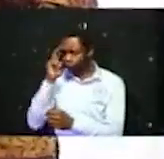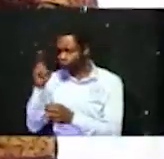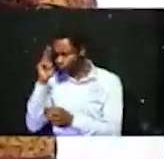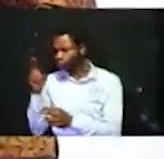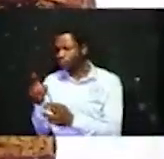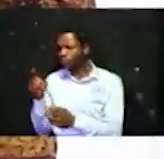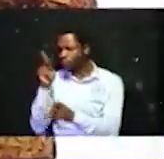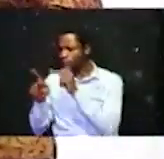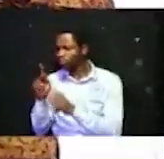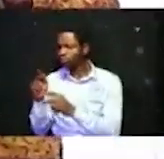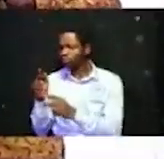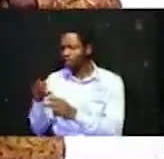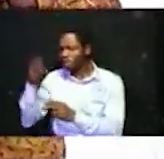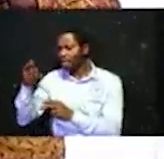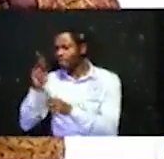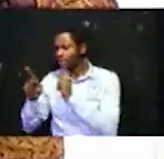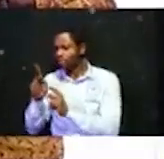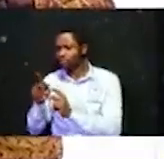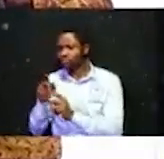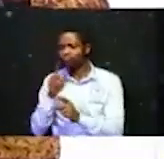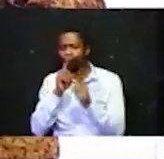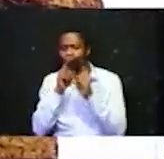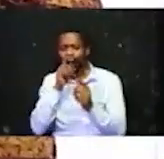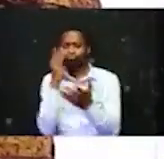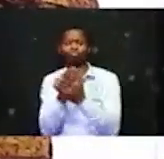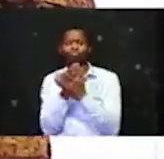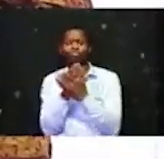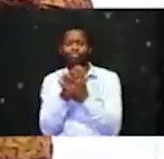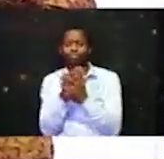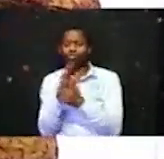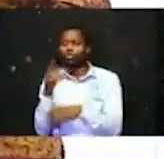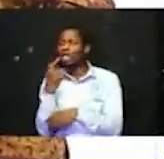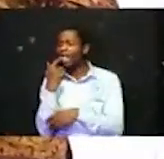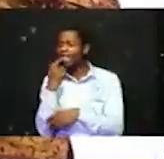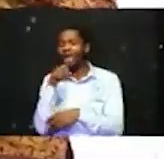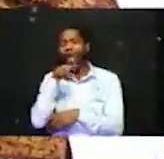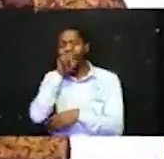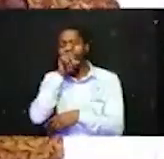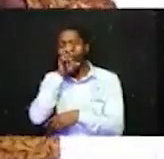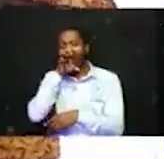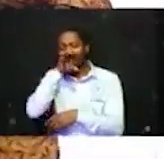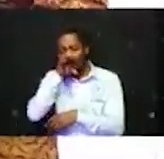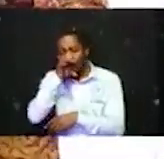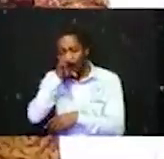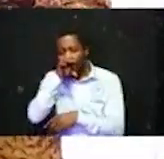hushed. And their tongues stuck to their roof of